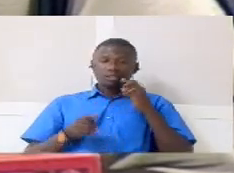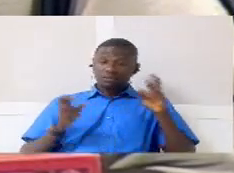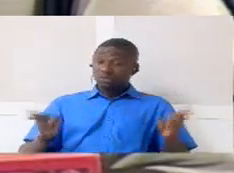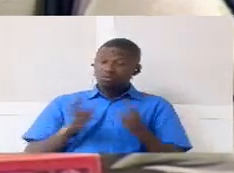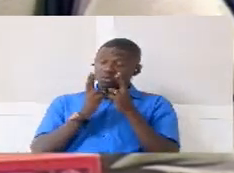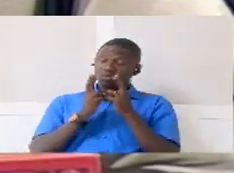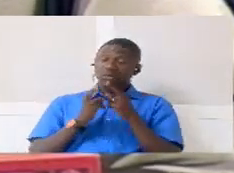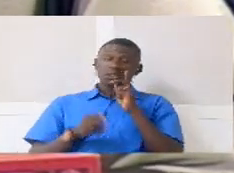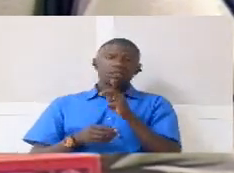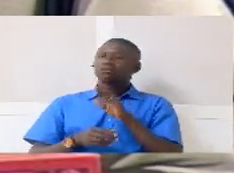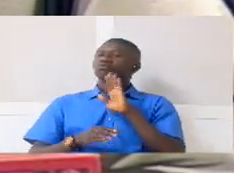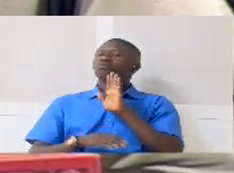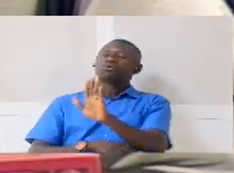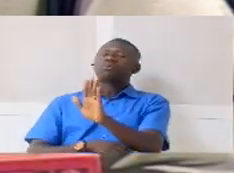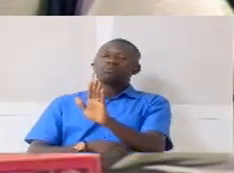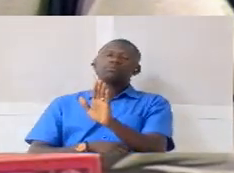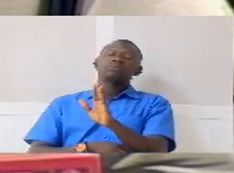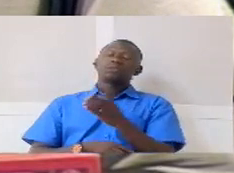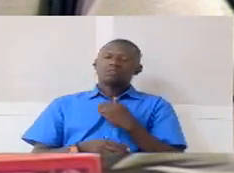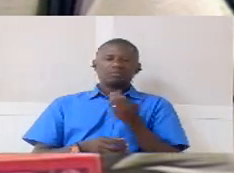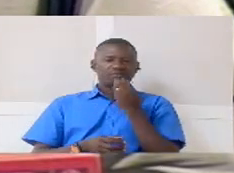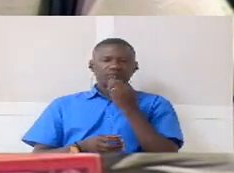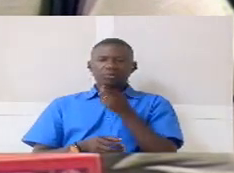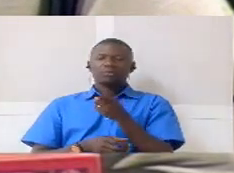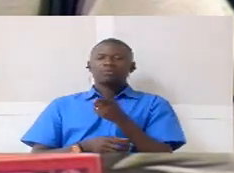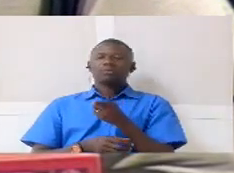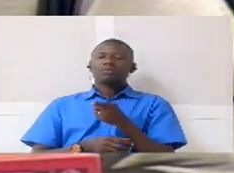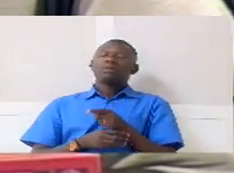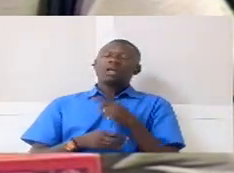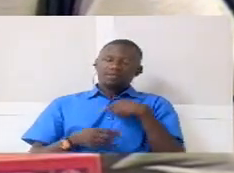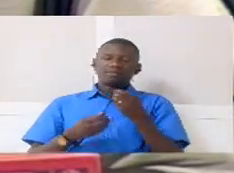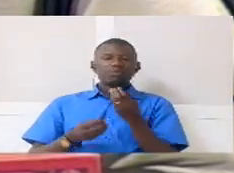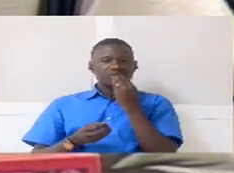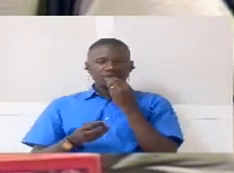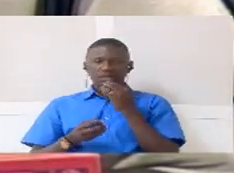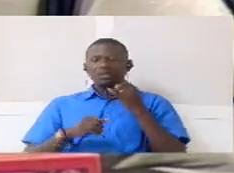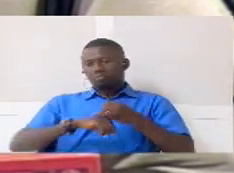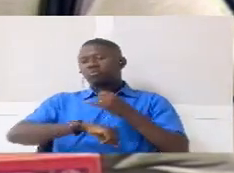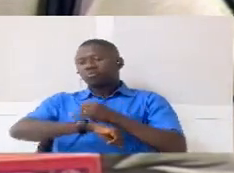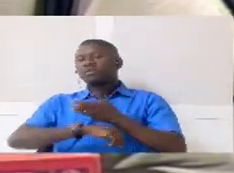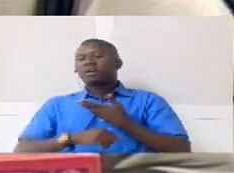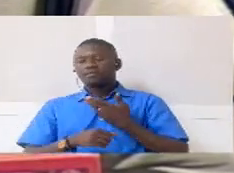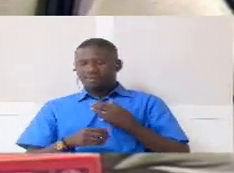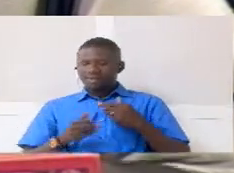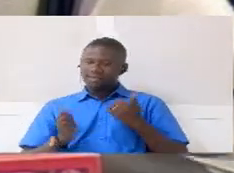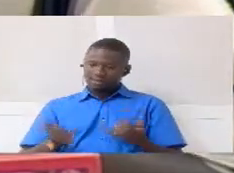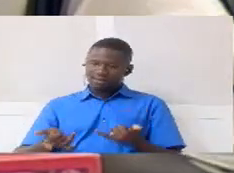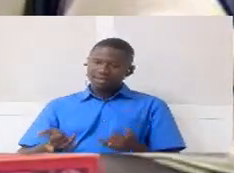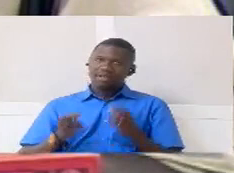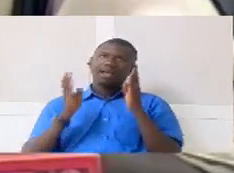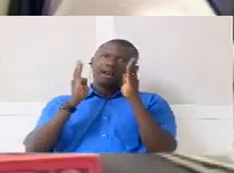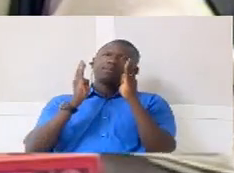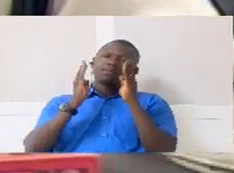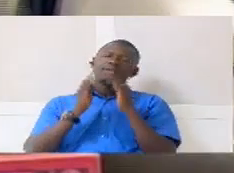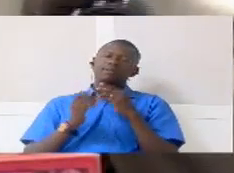stop e papo stop watu mina anu kino domoro dol bigeto ye improve demanding bi alhamdulillah to nyai ba fa domoro le